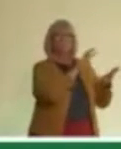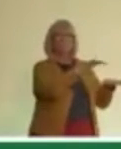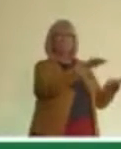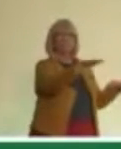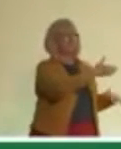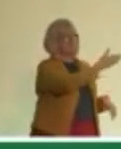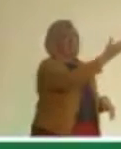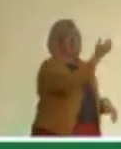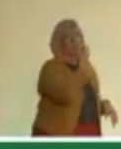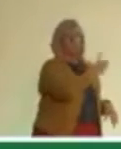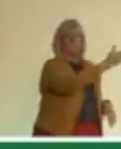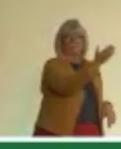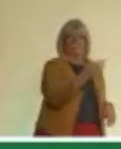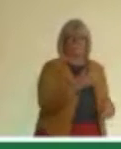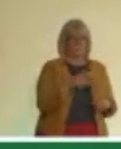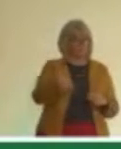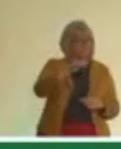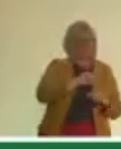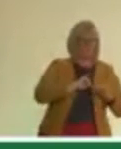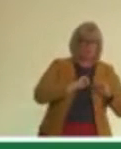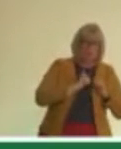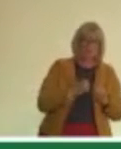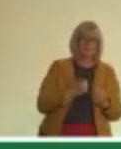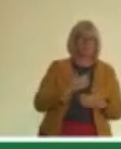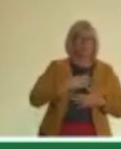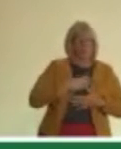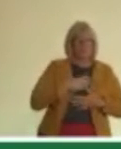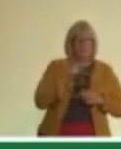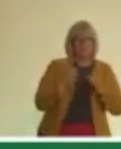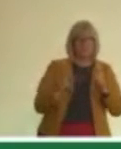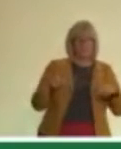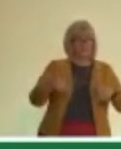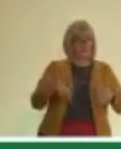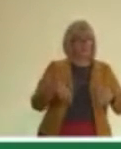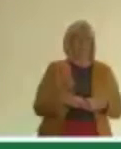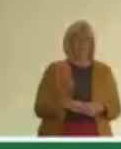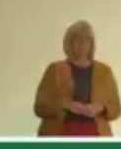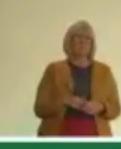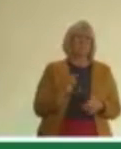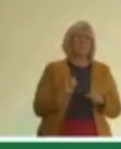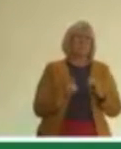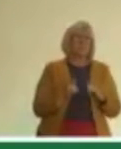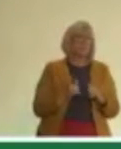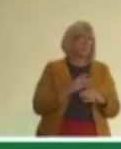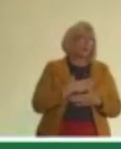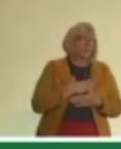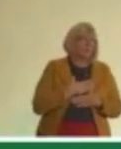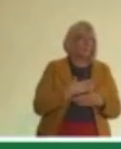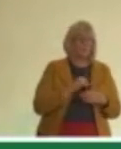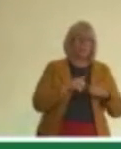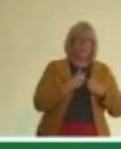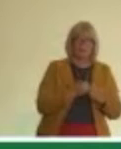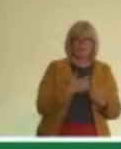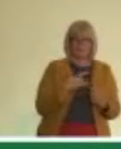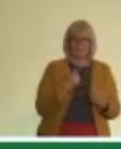compassionate, kind people in this room. Yet, sometimes compassion and kindness very much feels like it's missing from